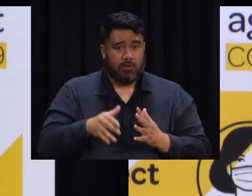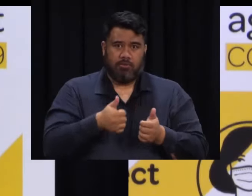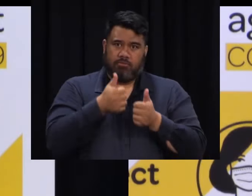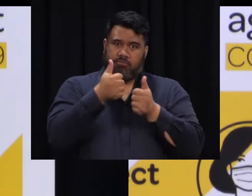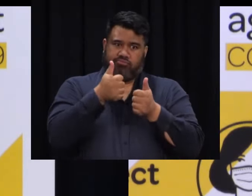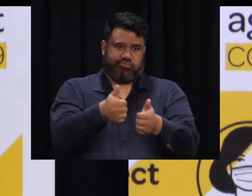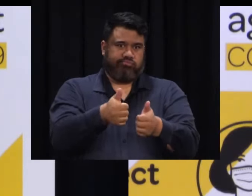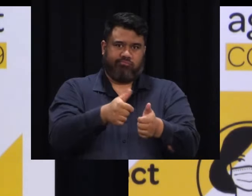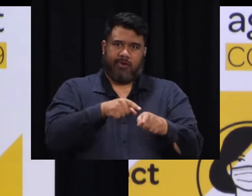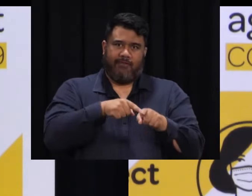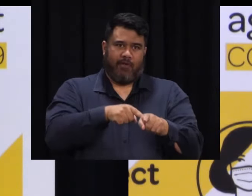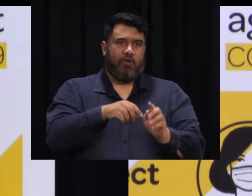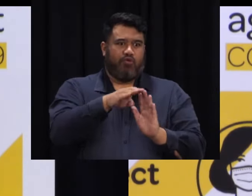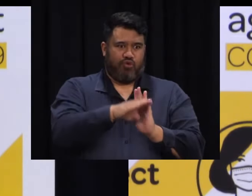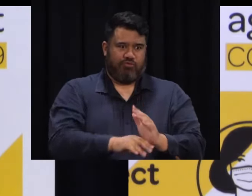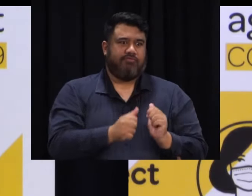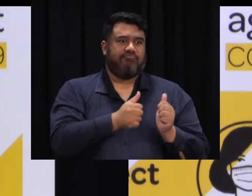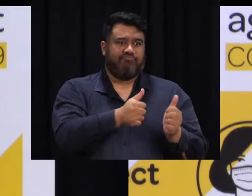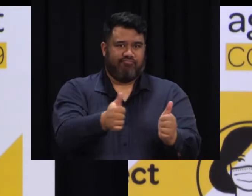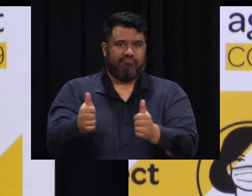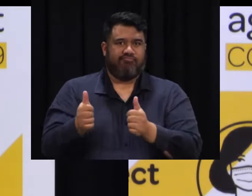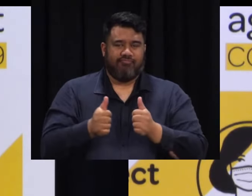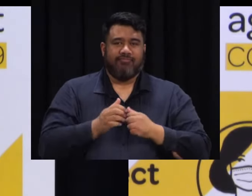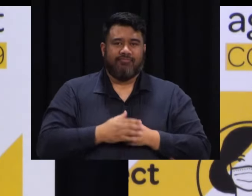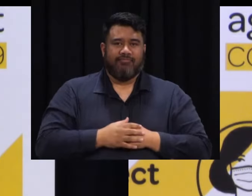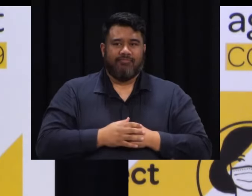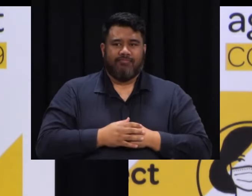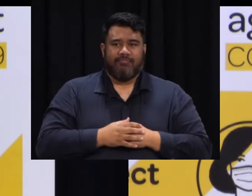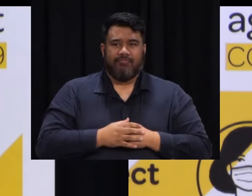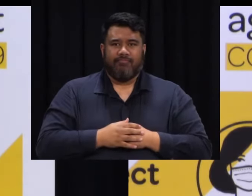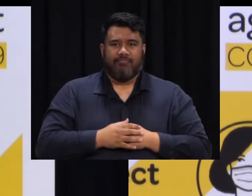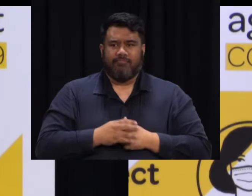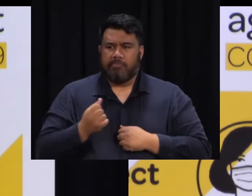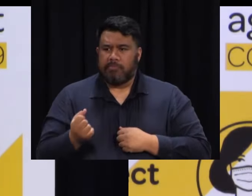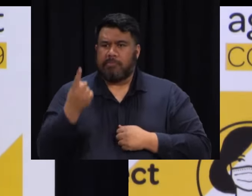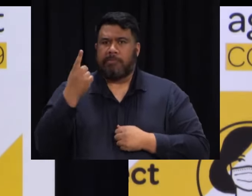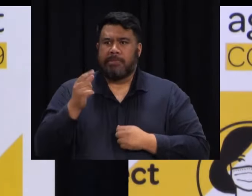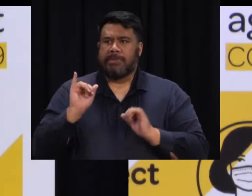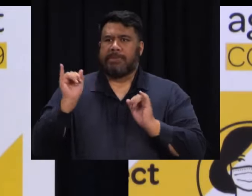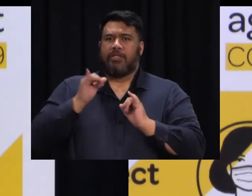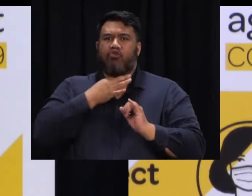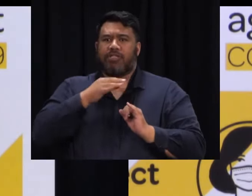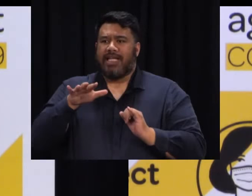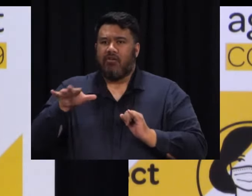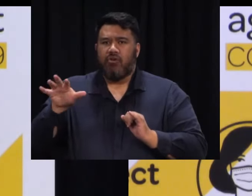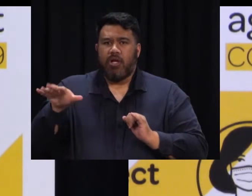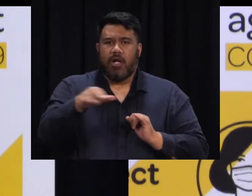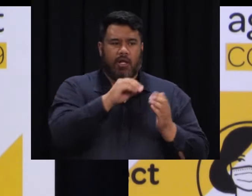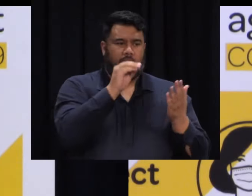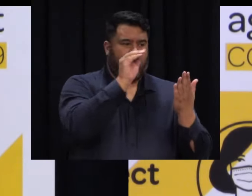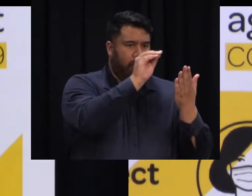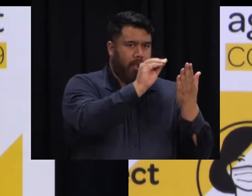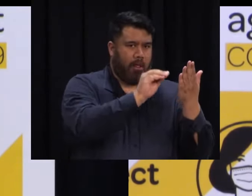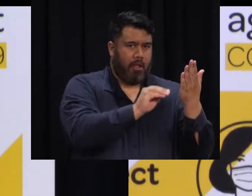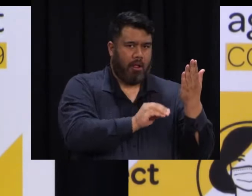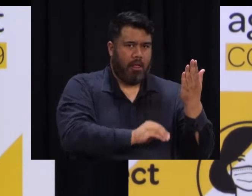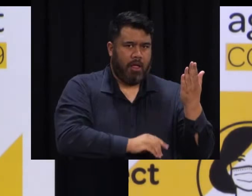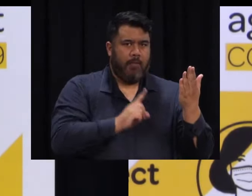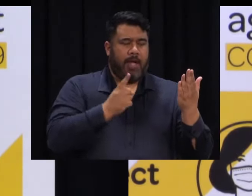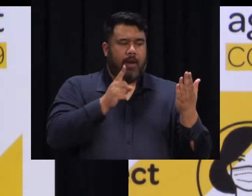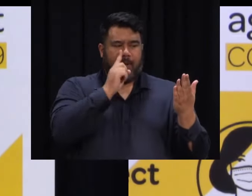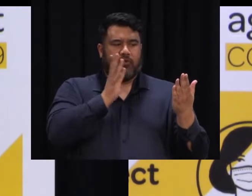had exposure sites or locations of interest, by and large, they've been people going out and doing the things that they're permitted to do and need to